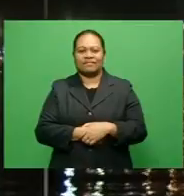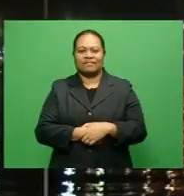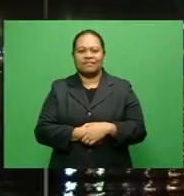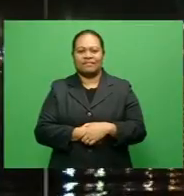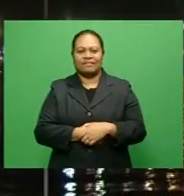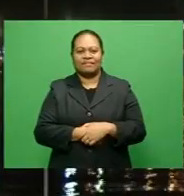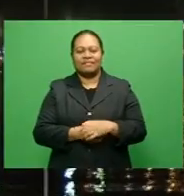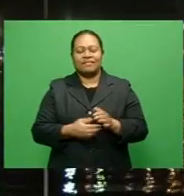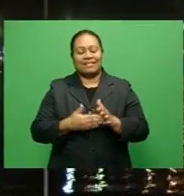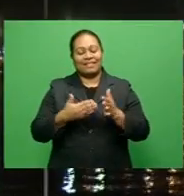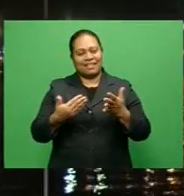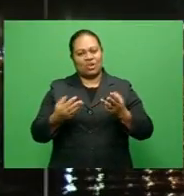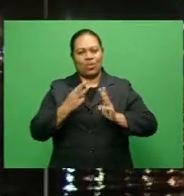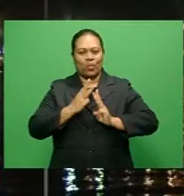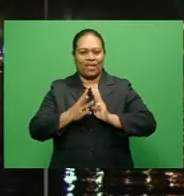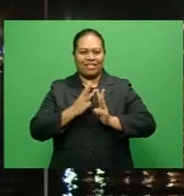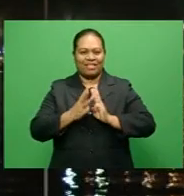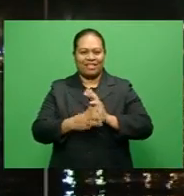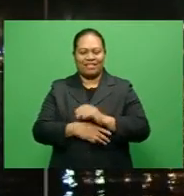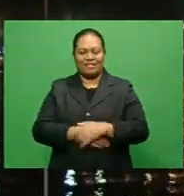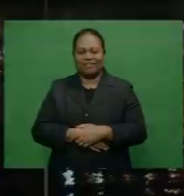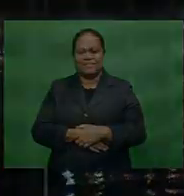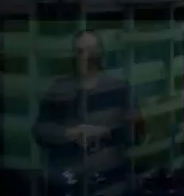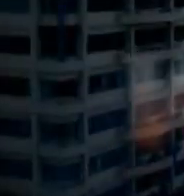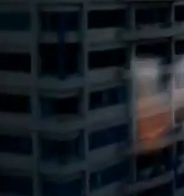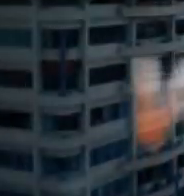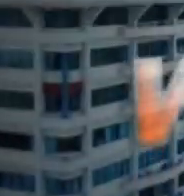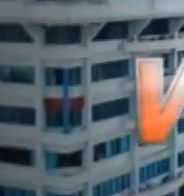And Angie joins us now with the latest in weather.